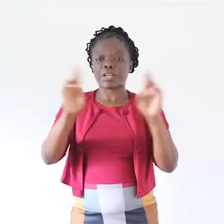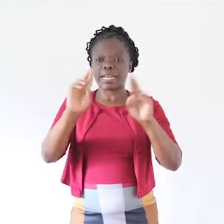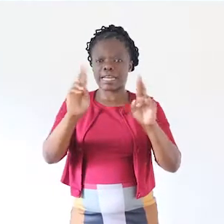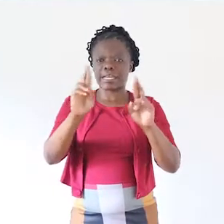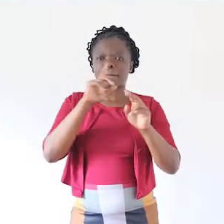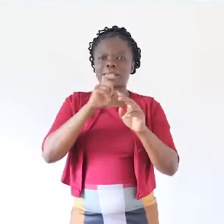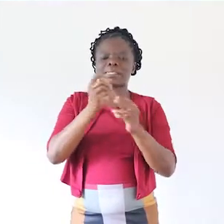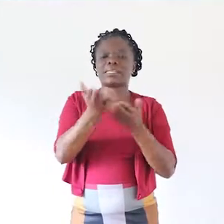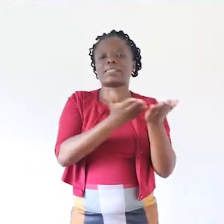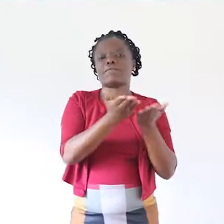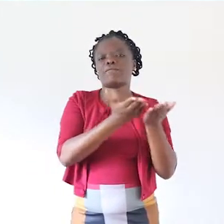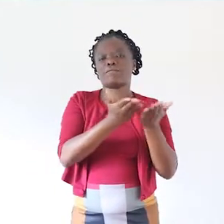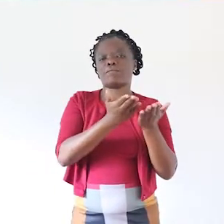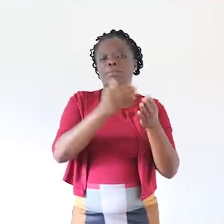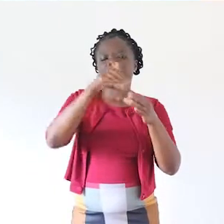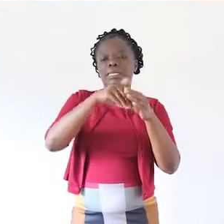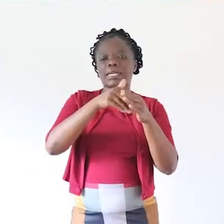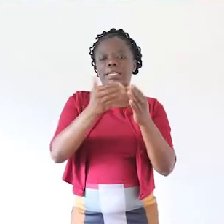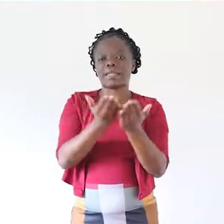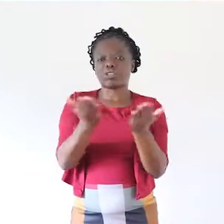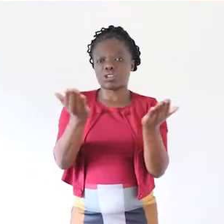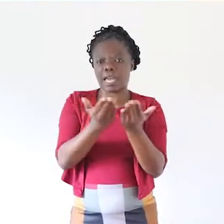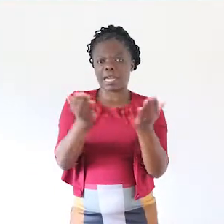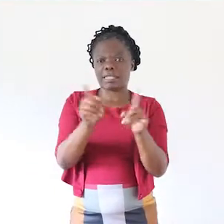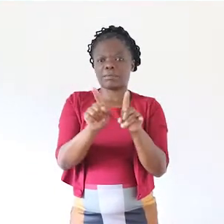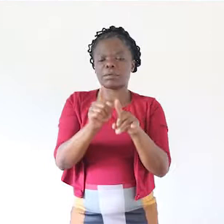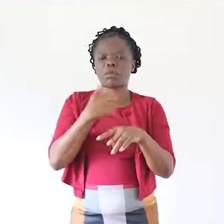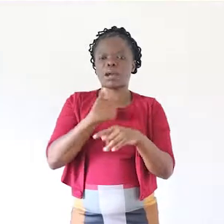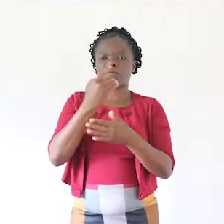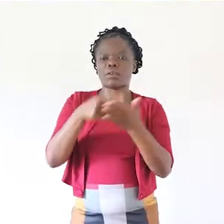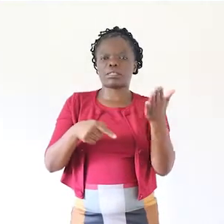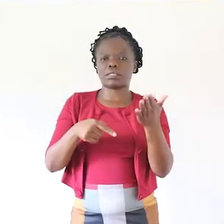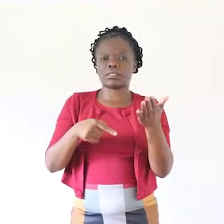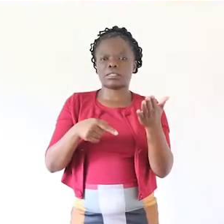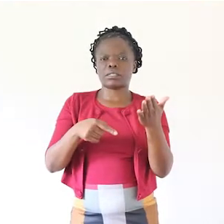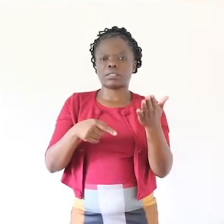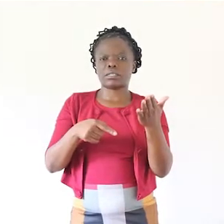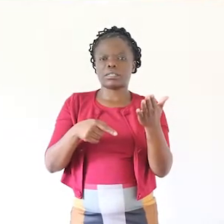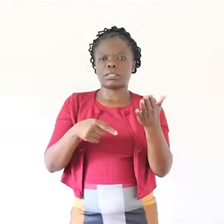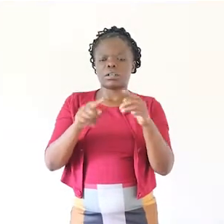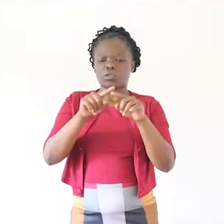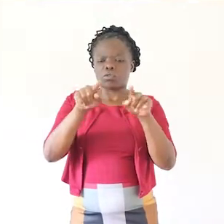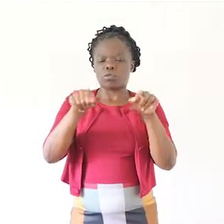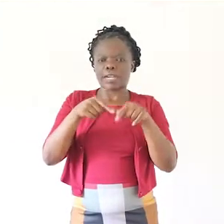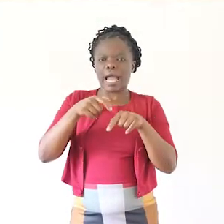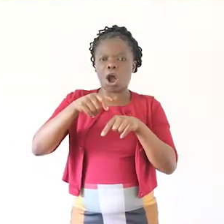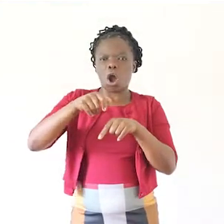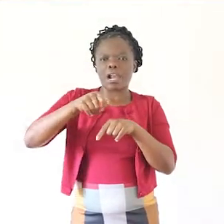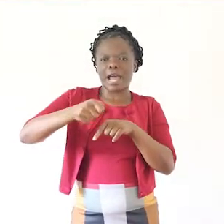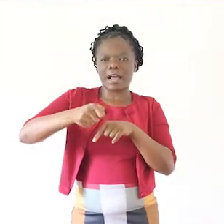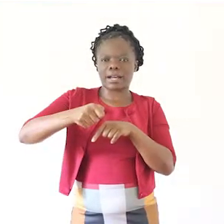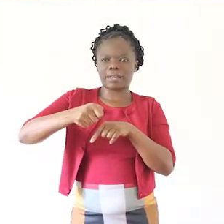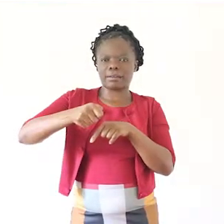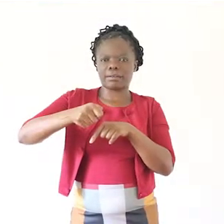to serve. Yes. And then inside the tray there, The handle. sufuria holder. Yes,